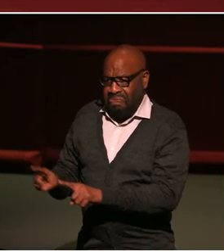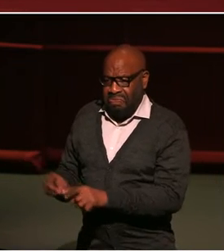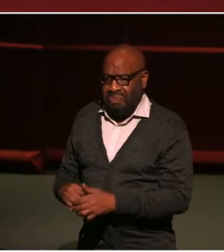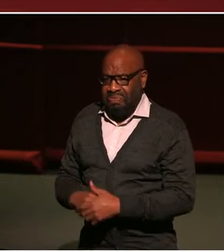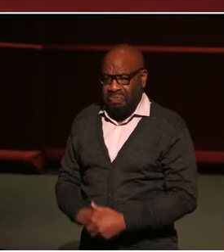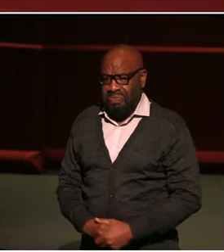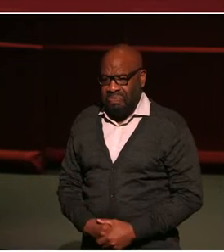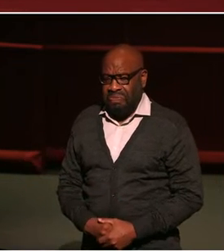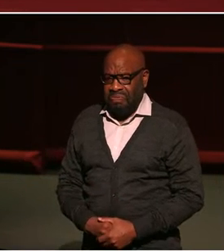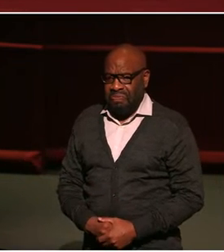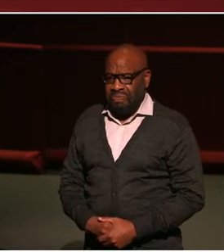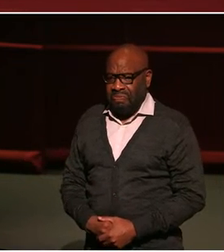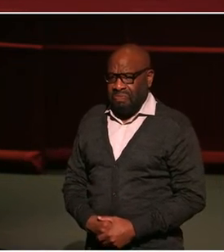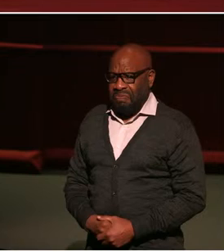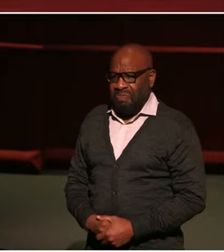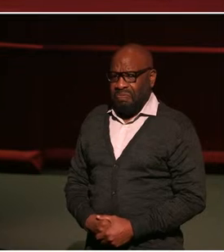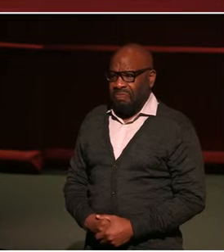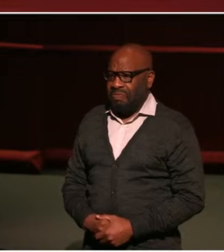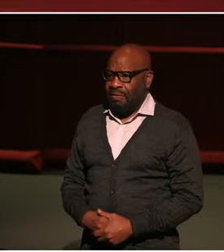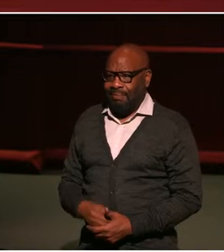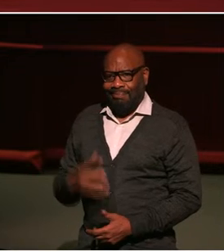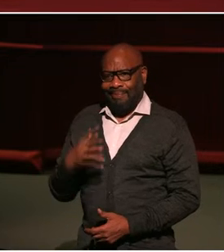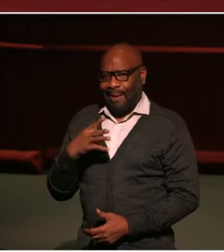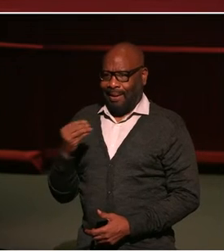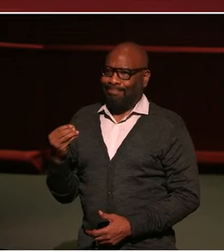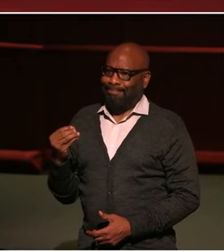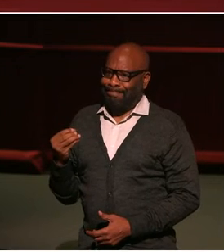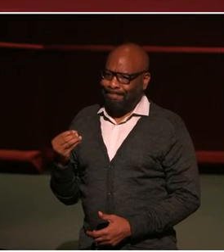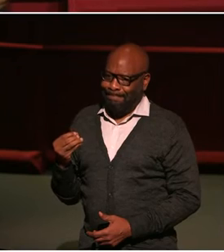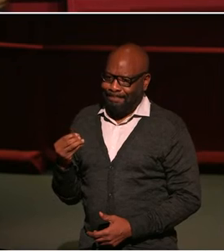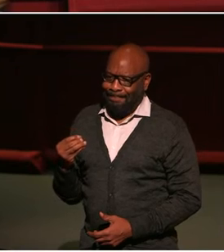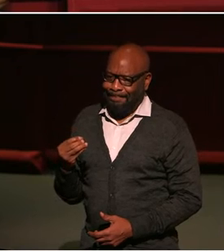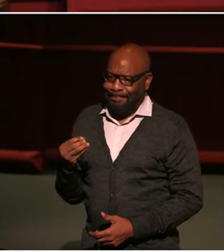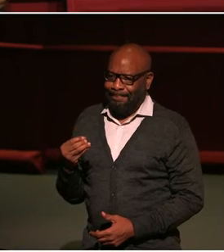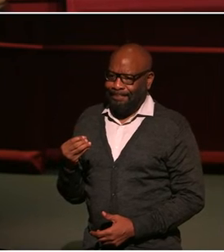And he said, "Did I have anything to wear?"